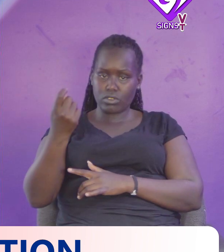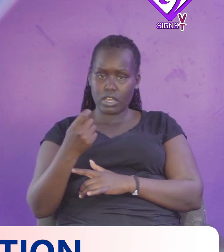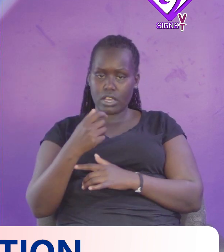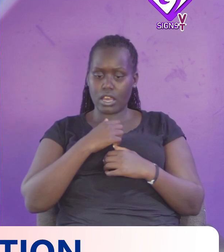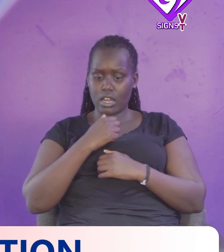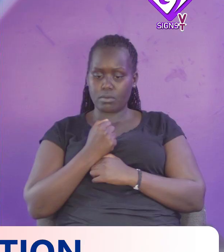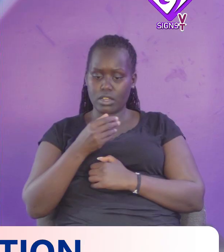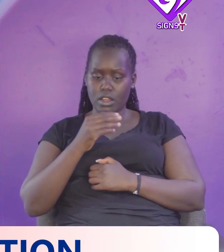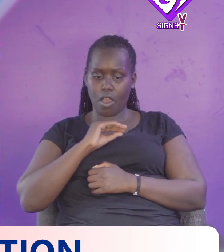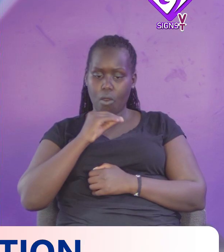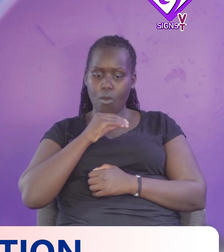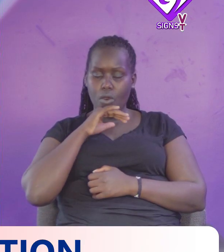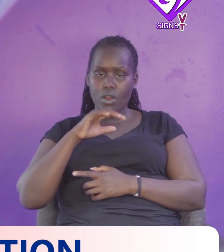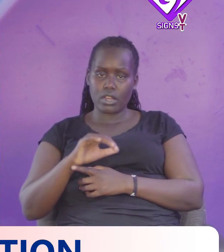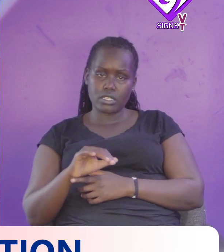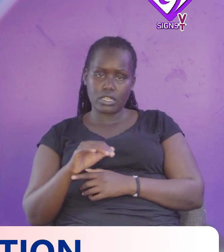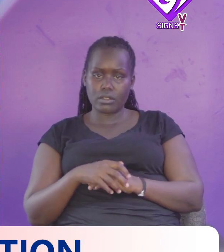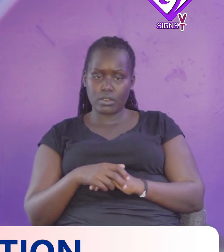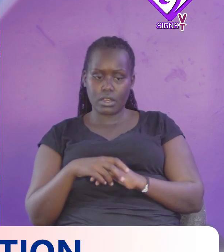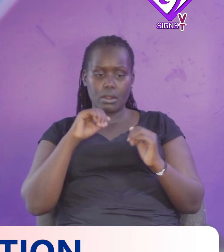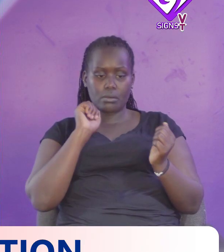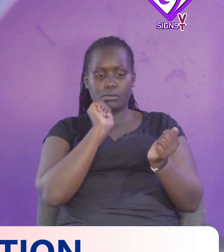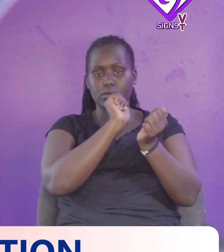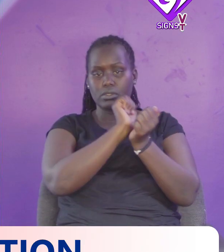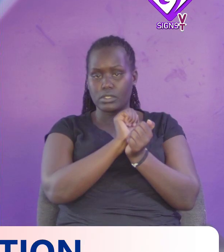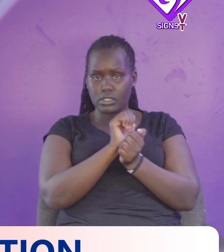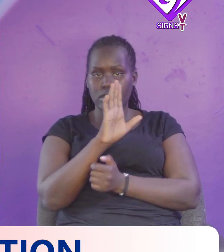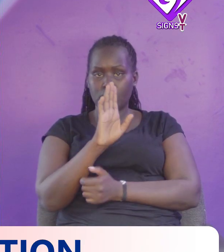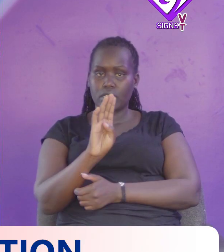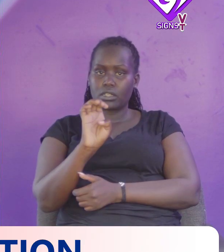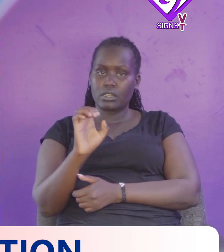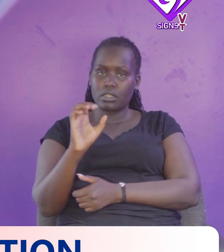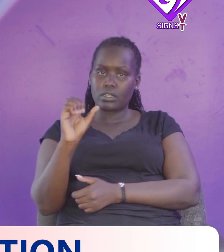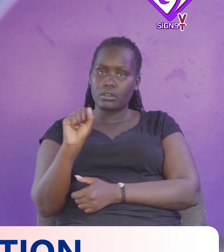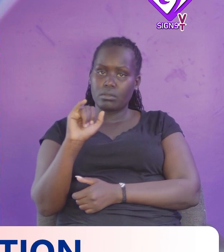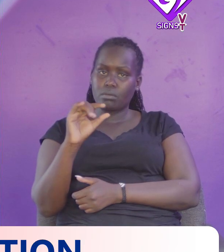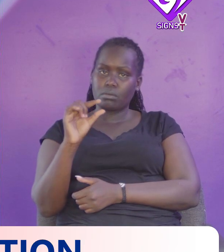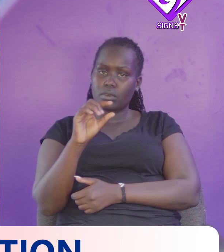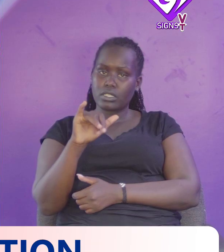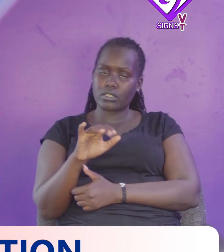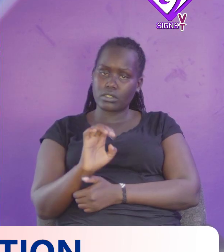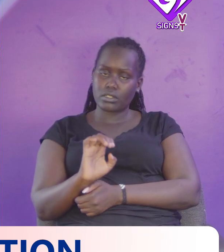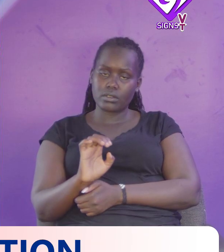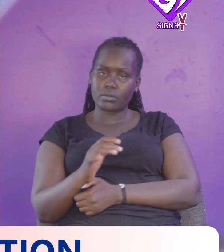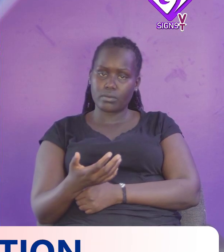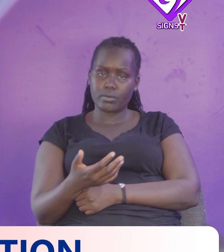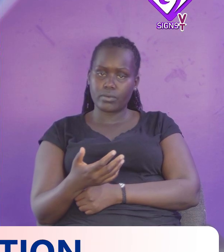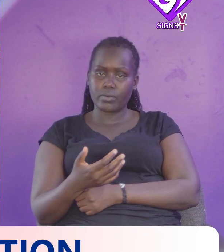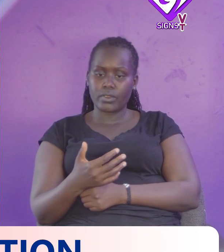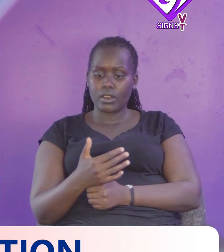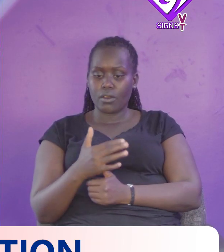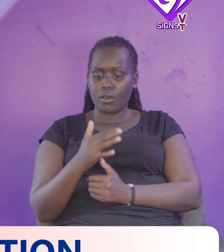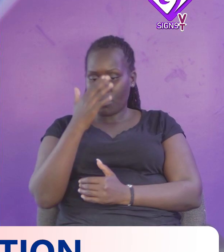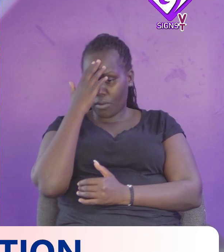own son. Kept him in prison. Besigye. Dr. Besigye. Then you wonder, why would you